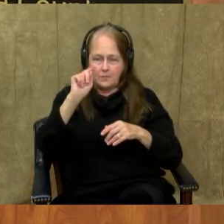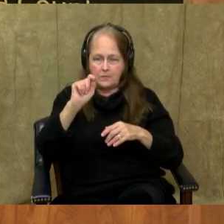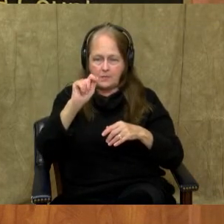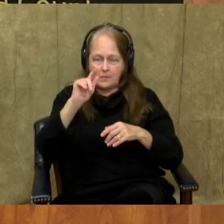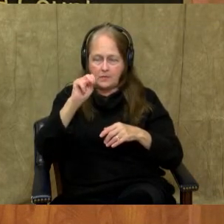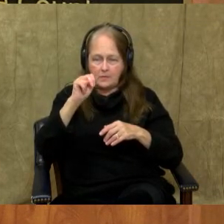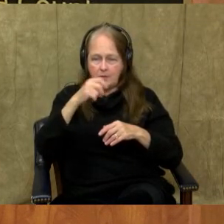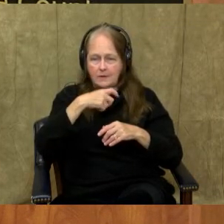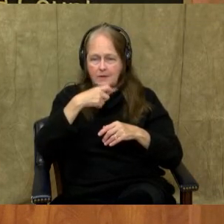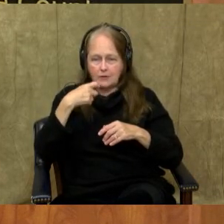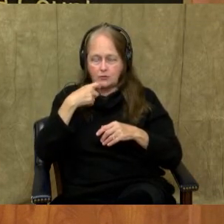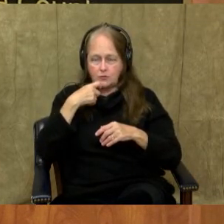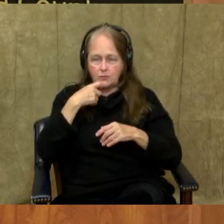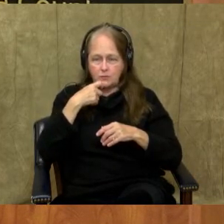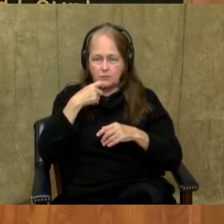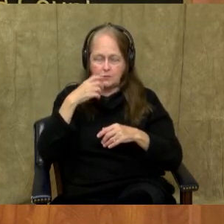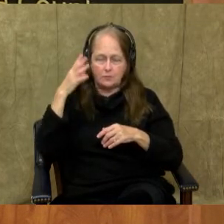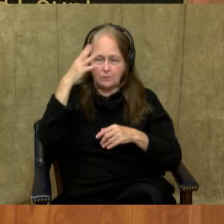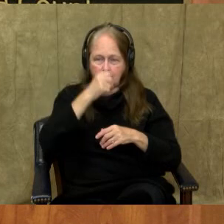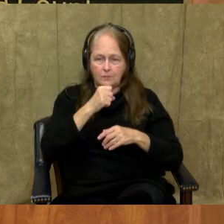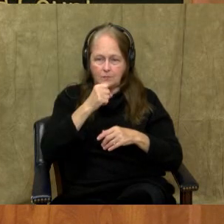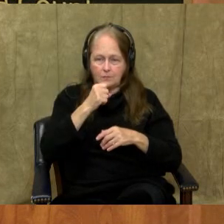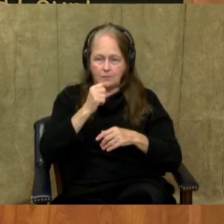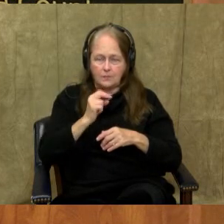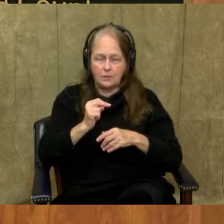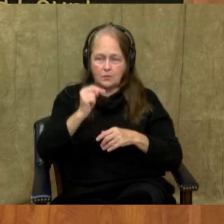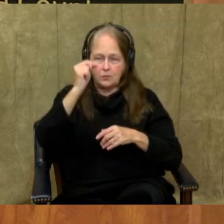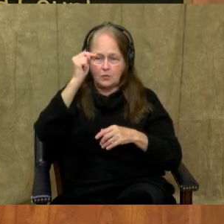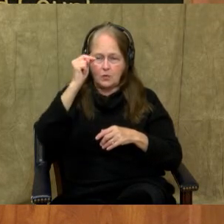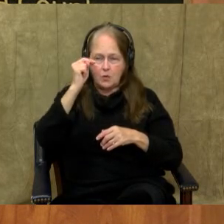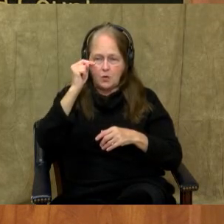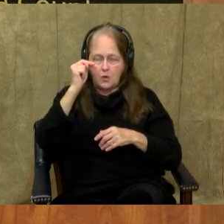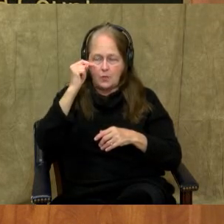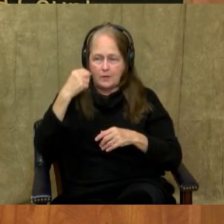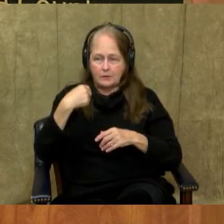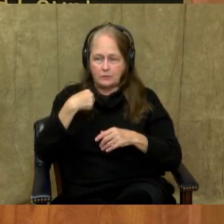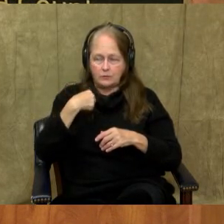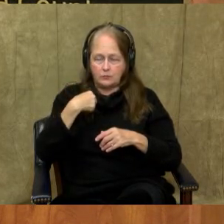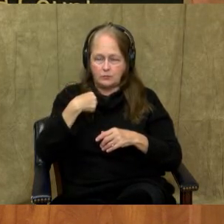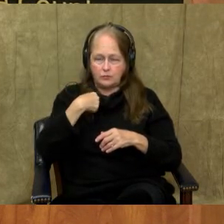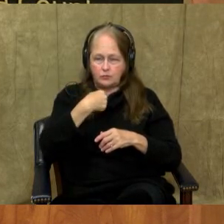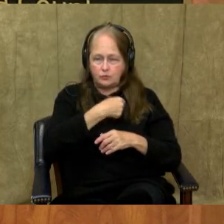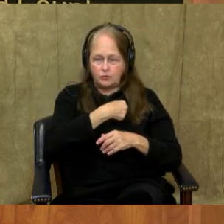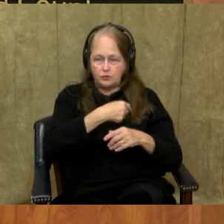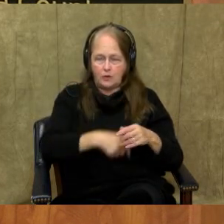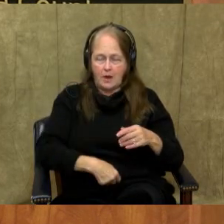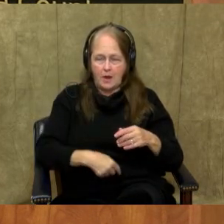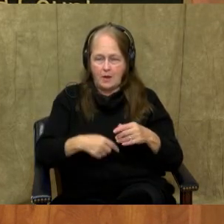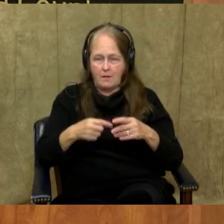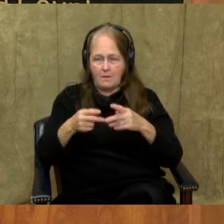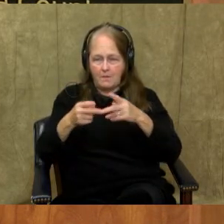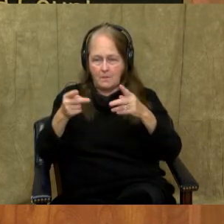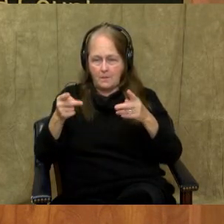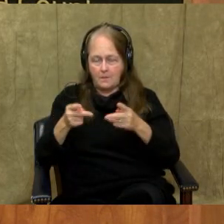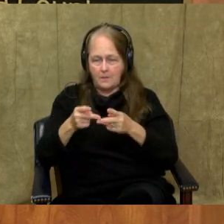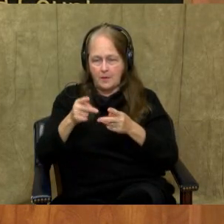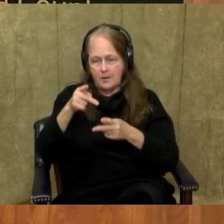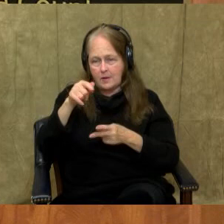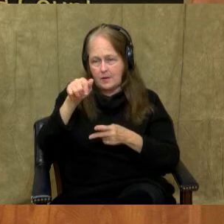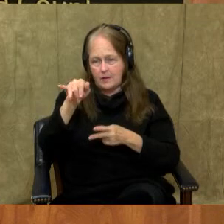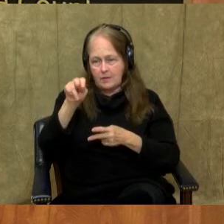Taklamakan Desert. And you guessed it, it's the North China Plain. Low-lying areas, typically around river